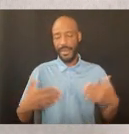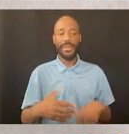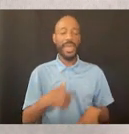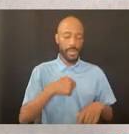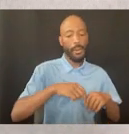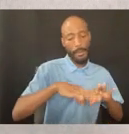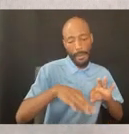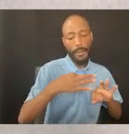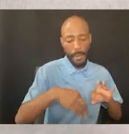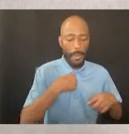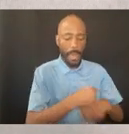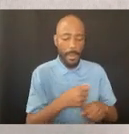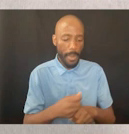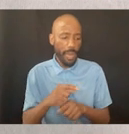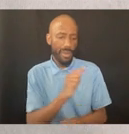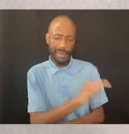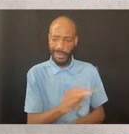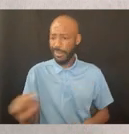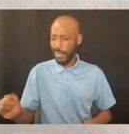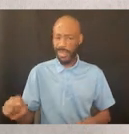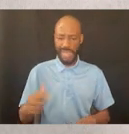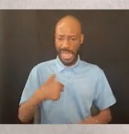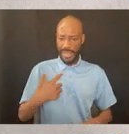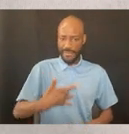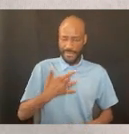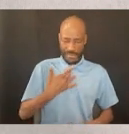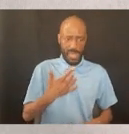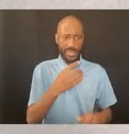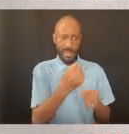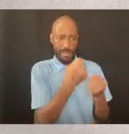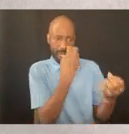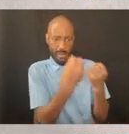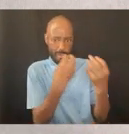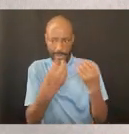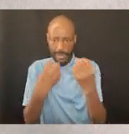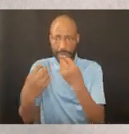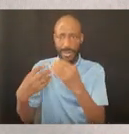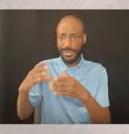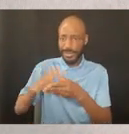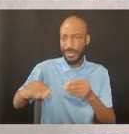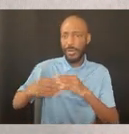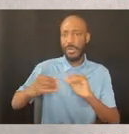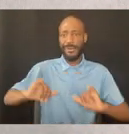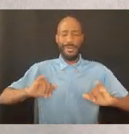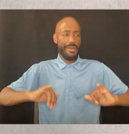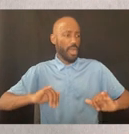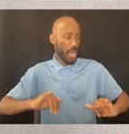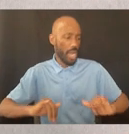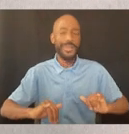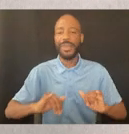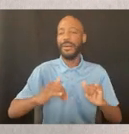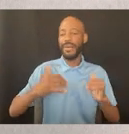And that's really weird because I don't write fiction at all, but they kept telling me stories like this. And so it